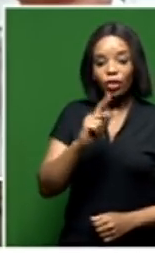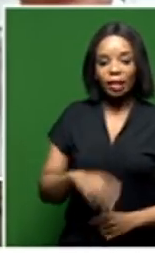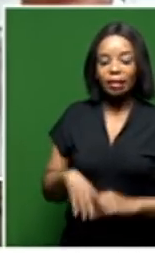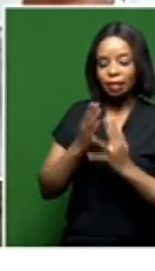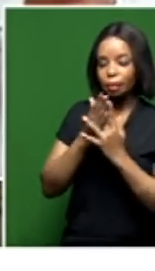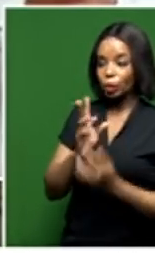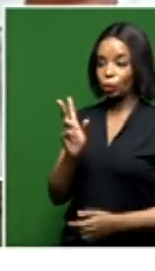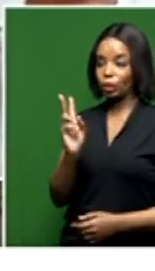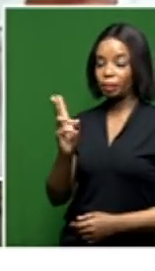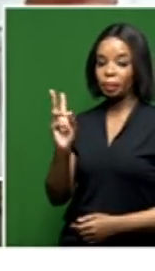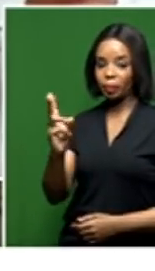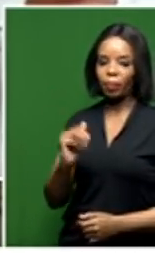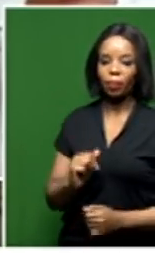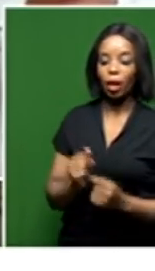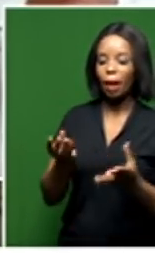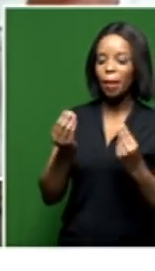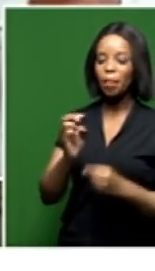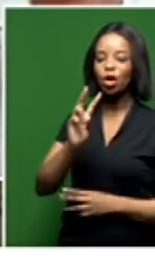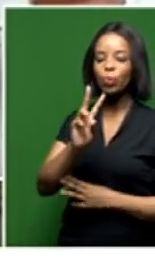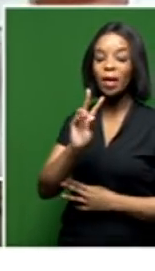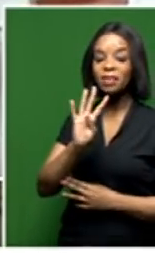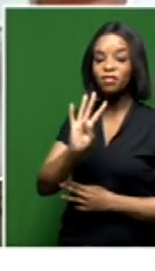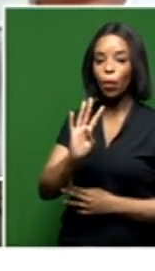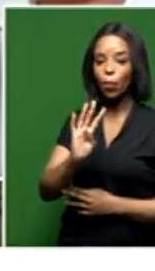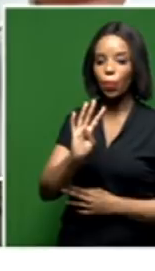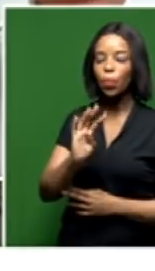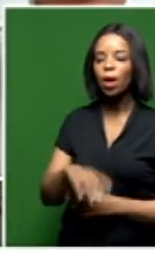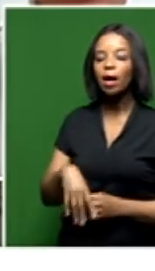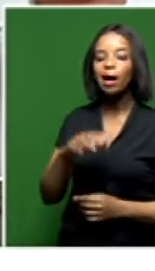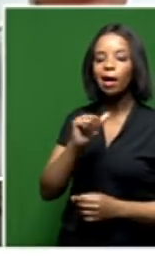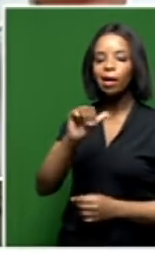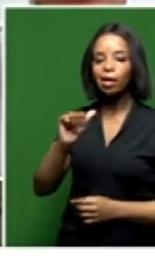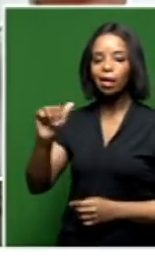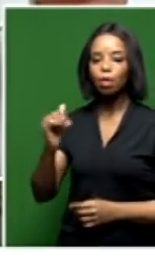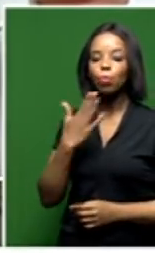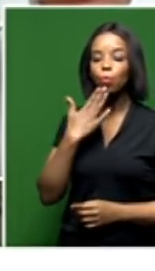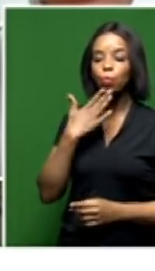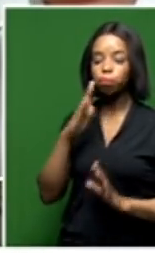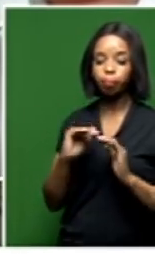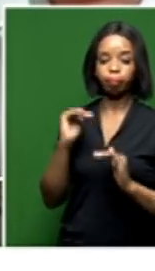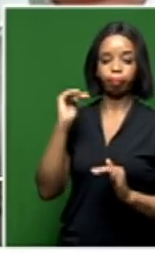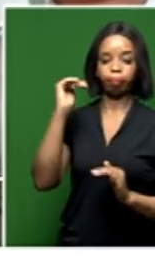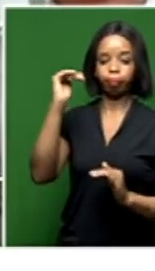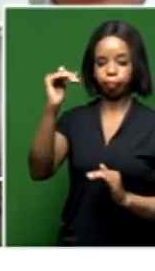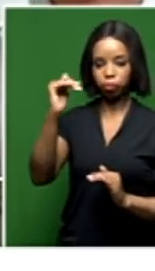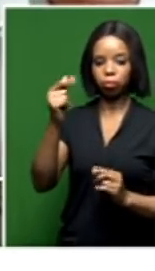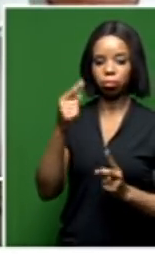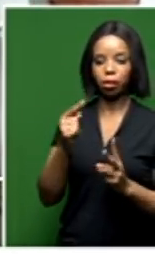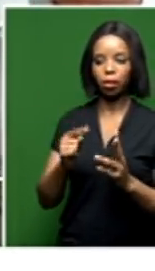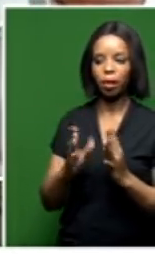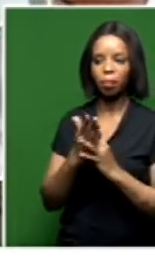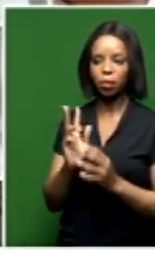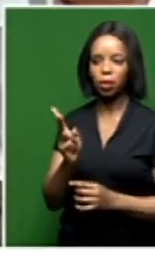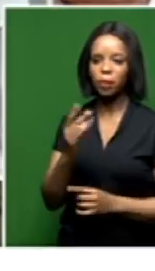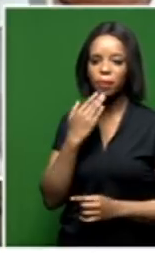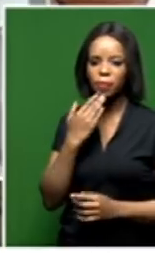the two of you, I mean, obviously we know 24 distinctions. Who obtained the highest mark? What was the highest mark between the two of you? I